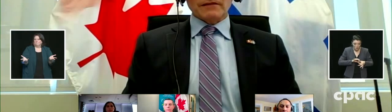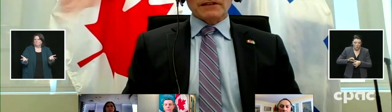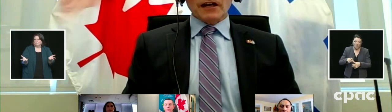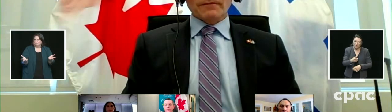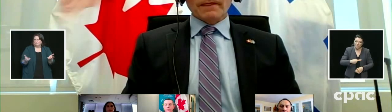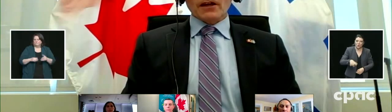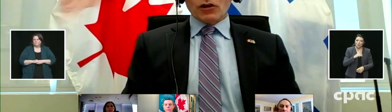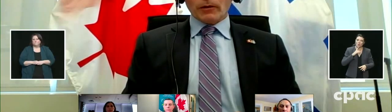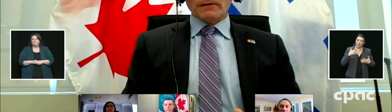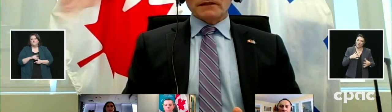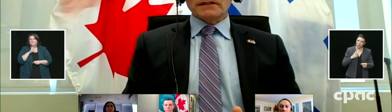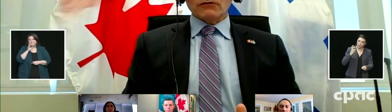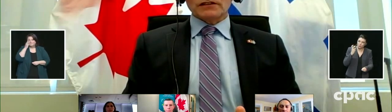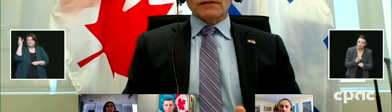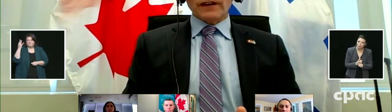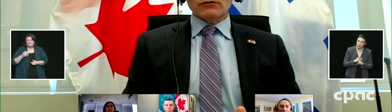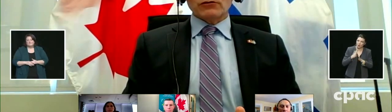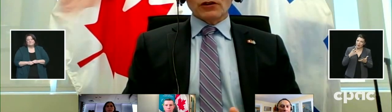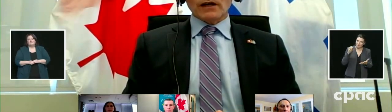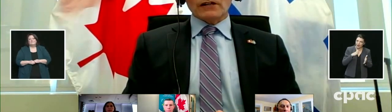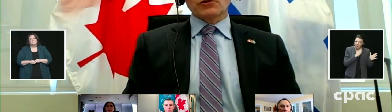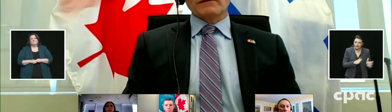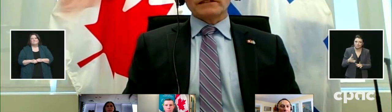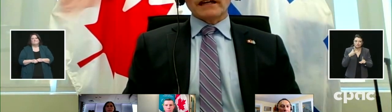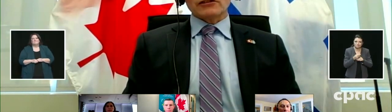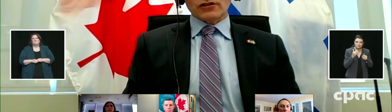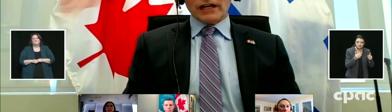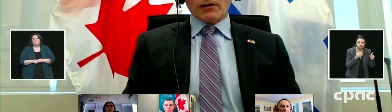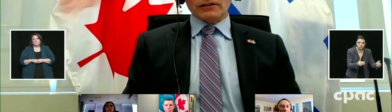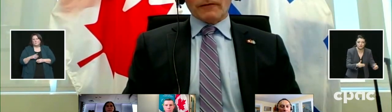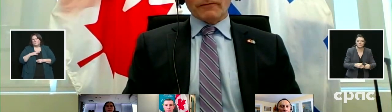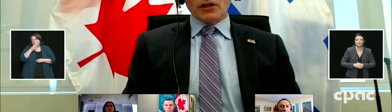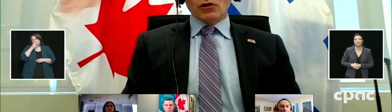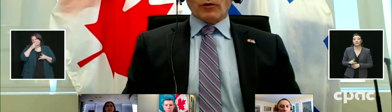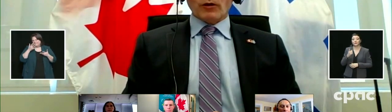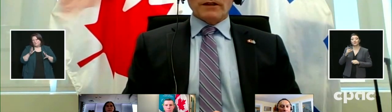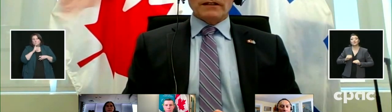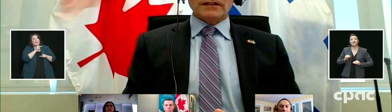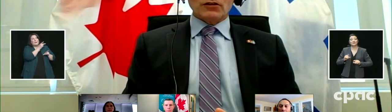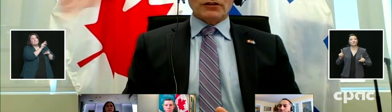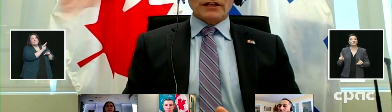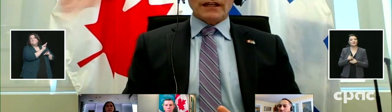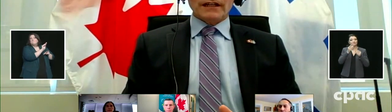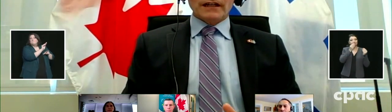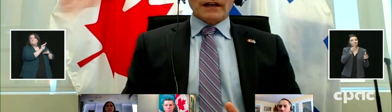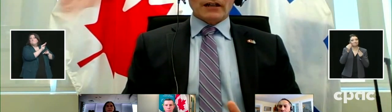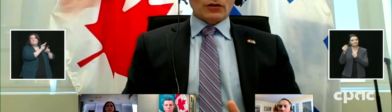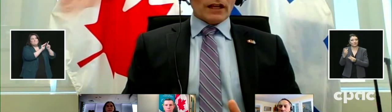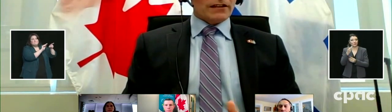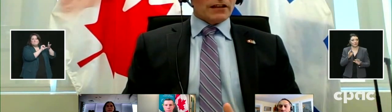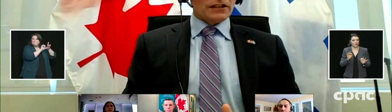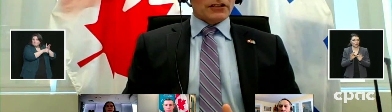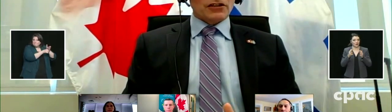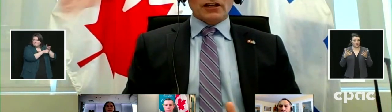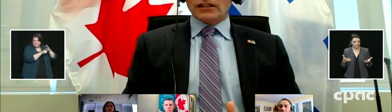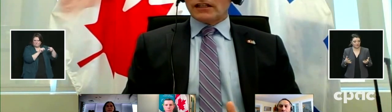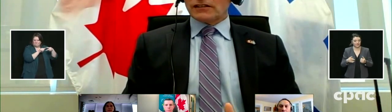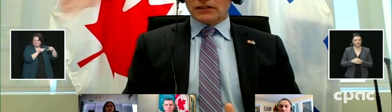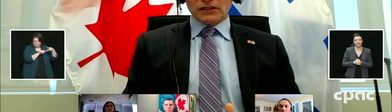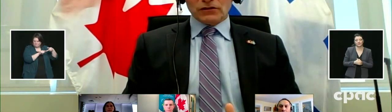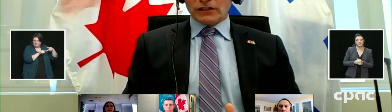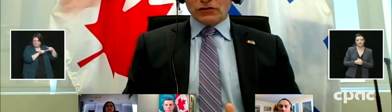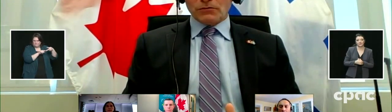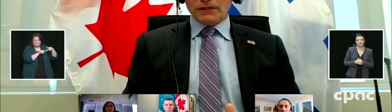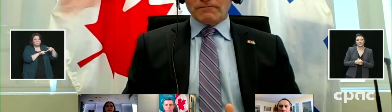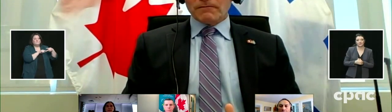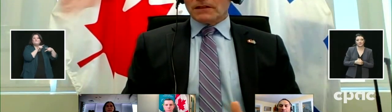Et en terminant, le Premier ministre a aussi fait allusion à deux messages importants. Le premier, c'est le lien entre la santé des gens et la